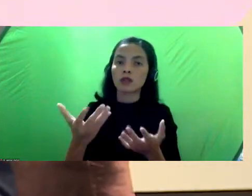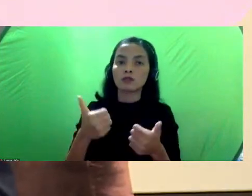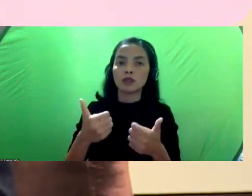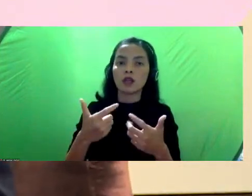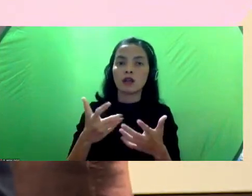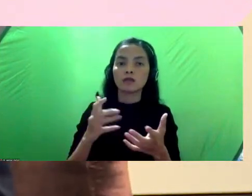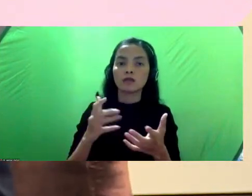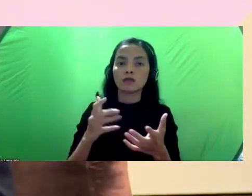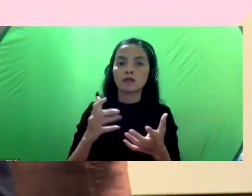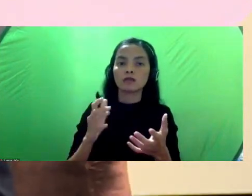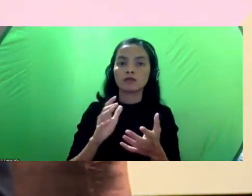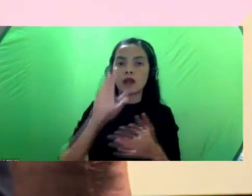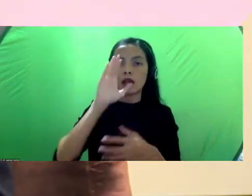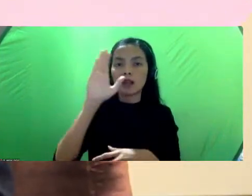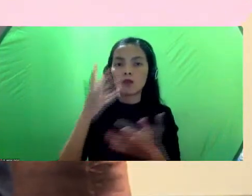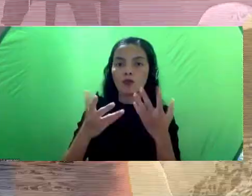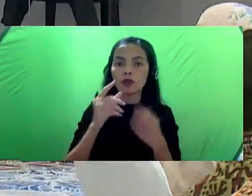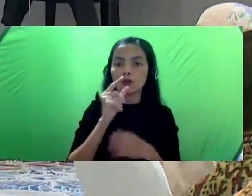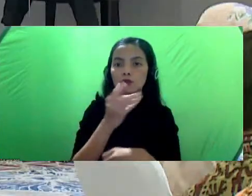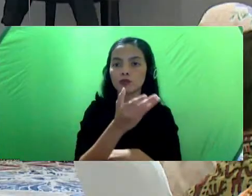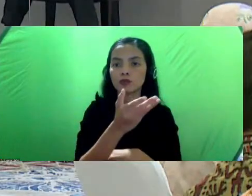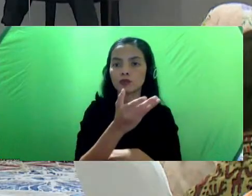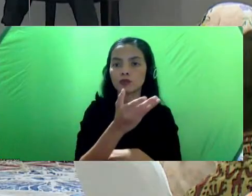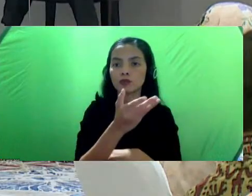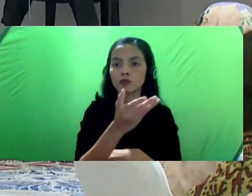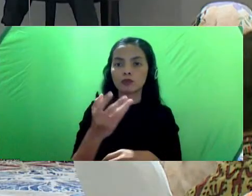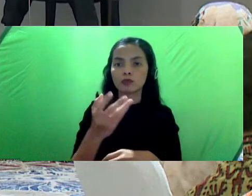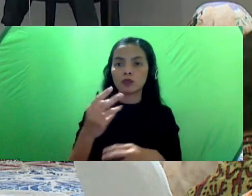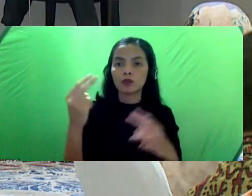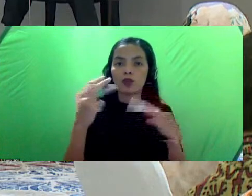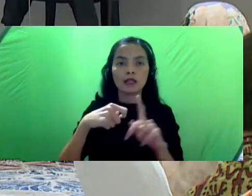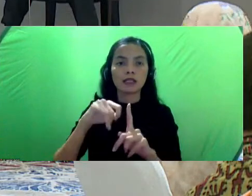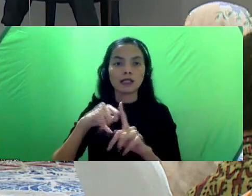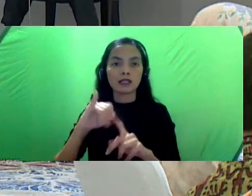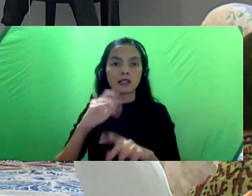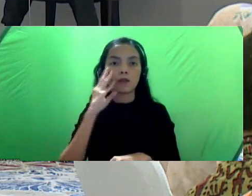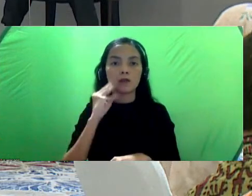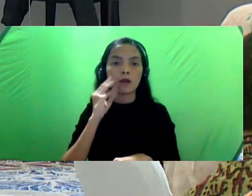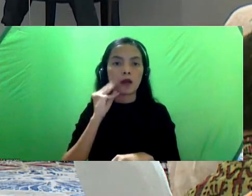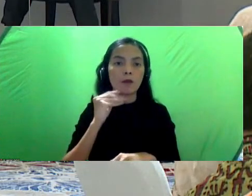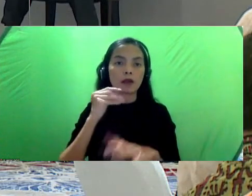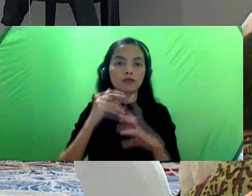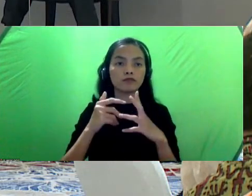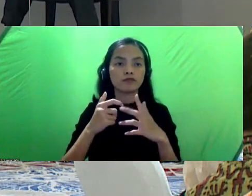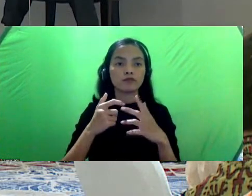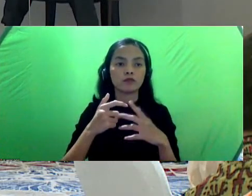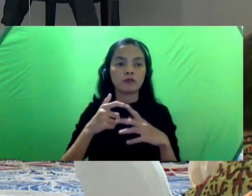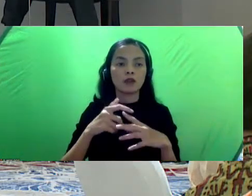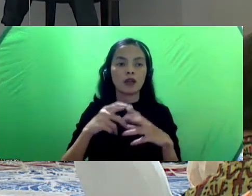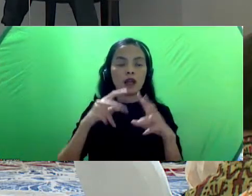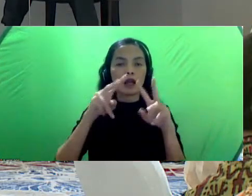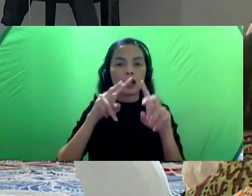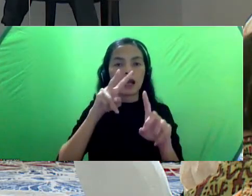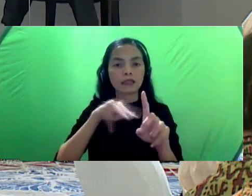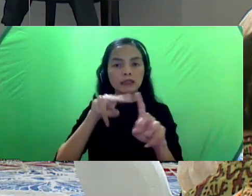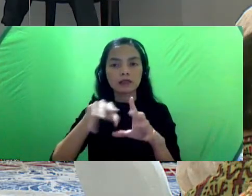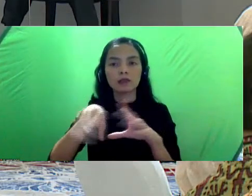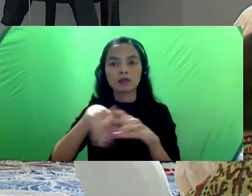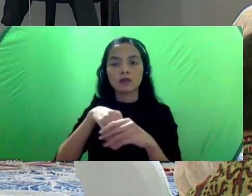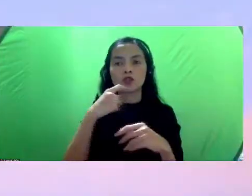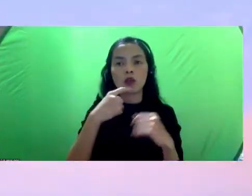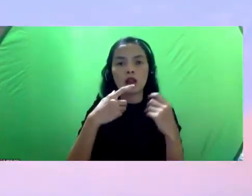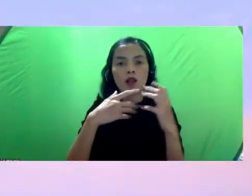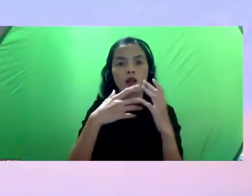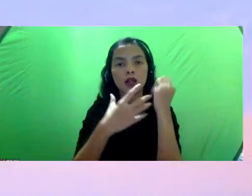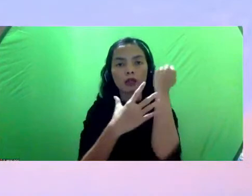Kiki has experiences in conducting a participatory assessment of poverty, vulnerability, and other social issues using sustainable